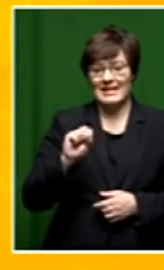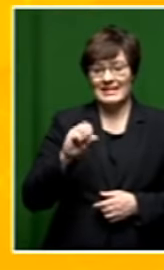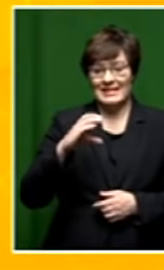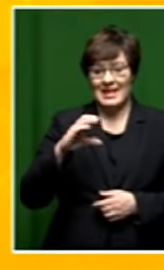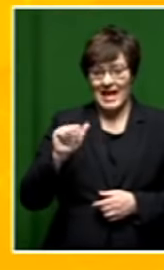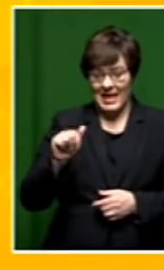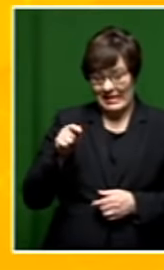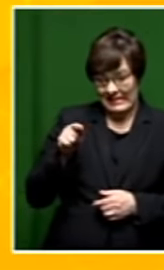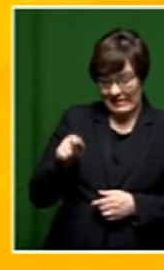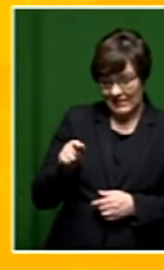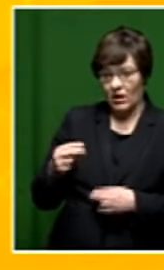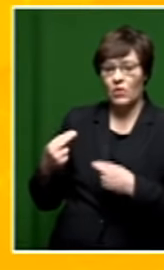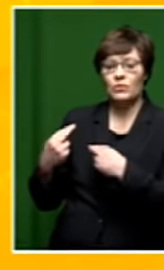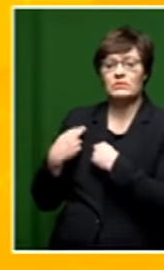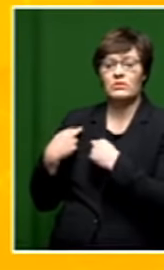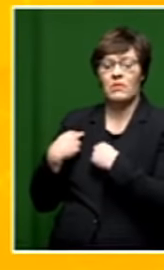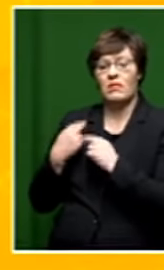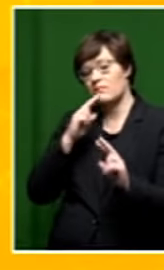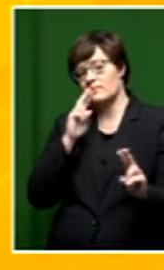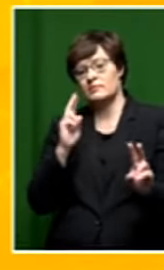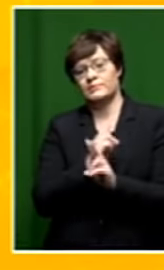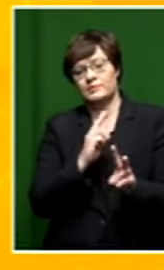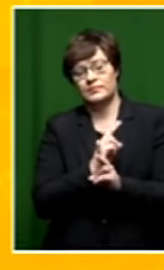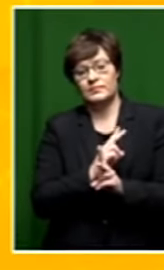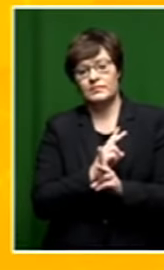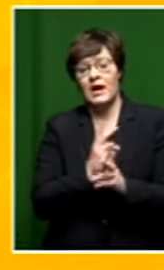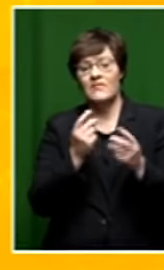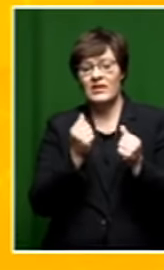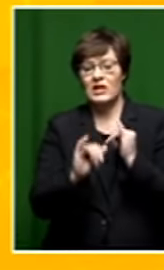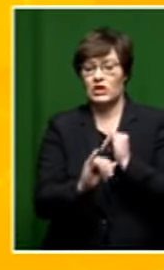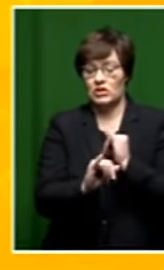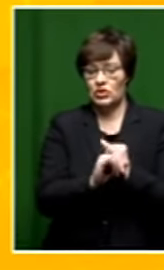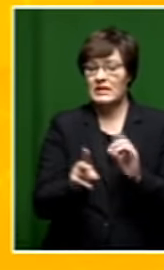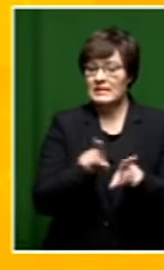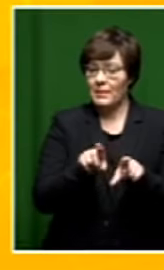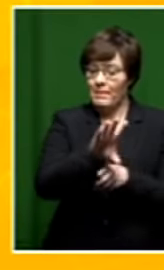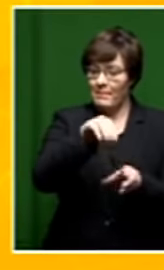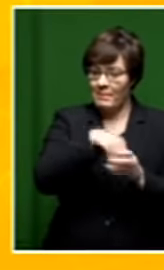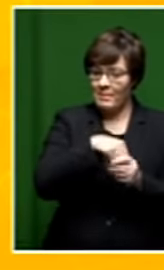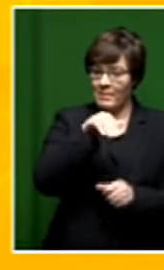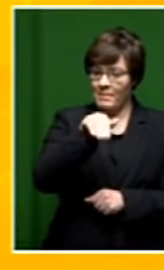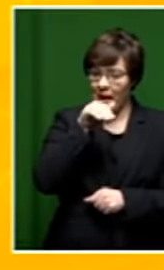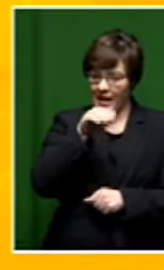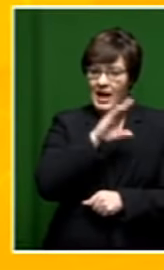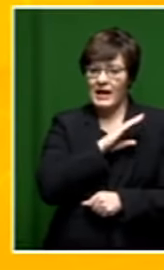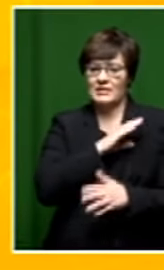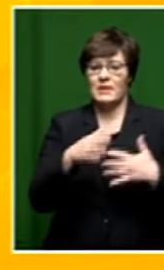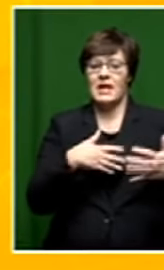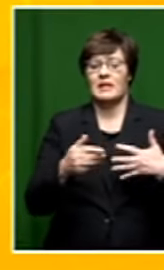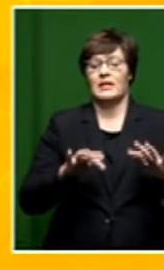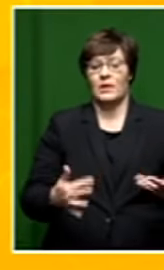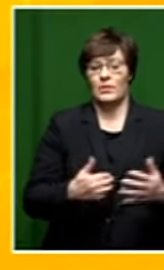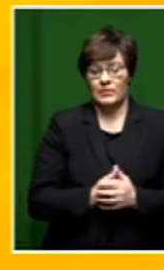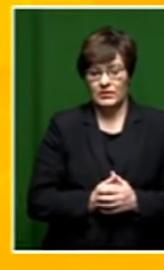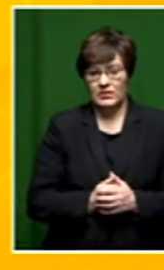is the authority responsible for supervising the way financial institutions, including banks, treat their customers. Now,